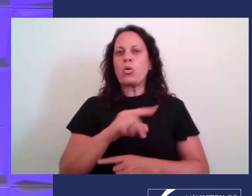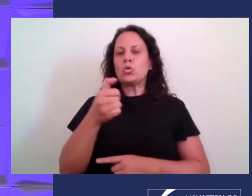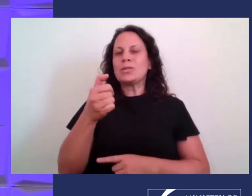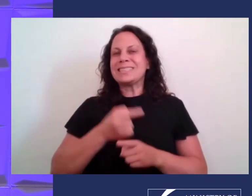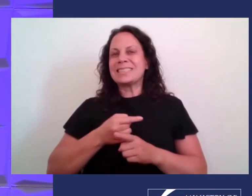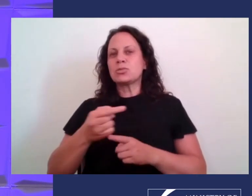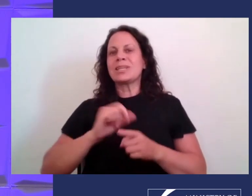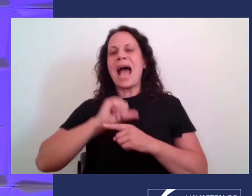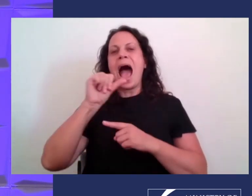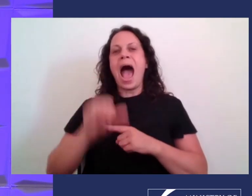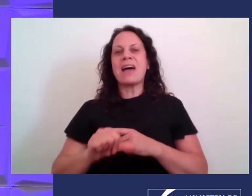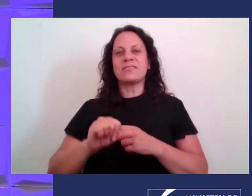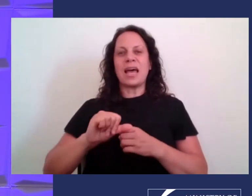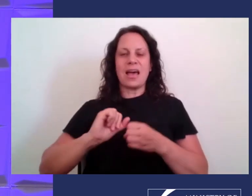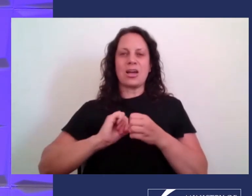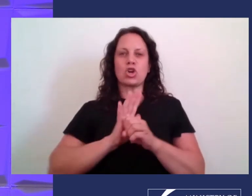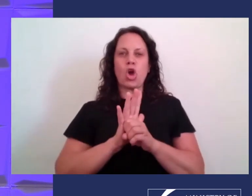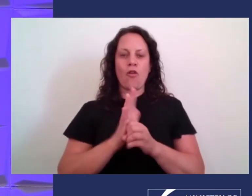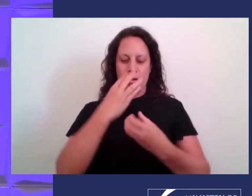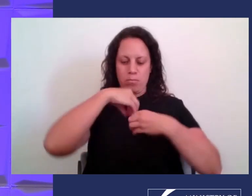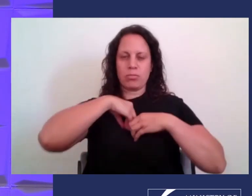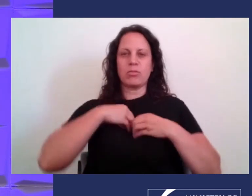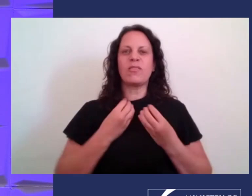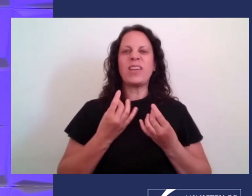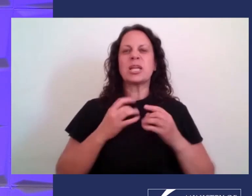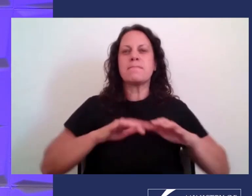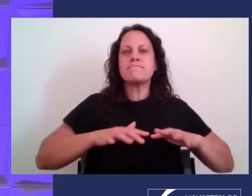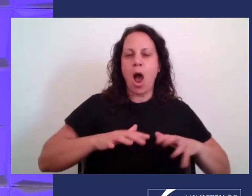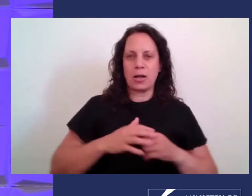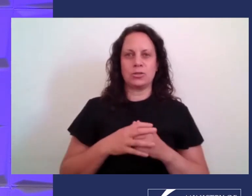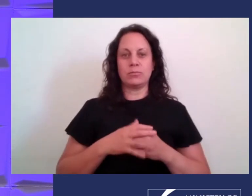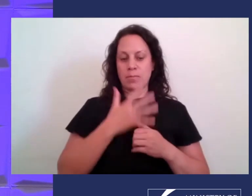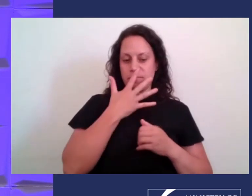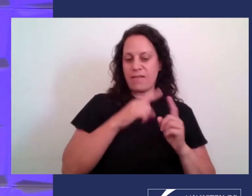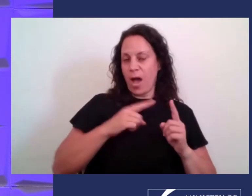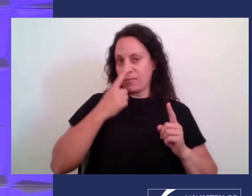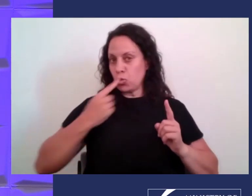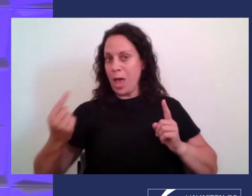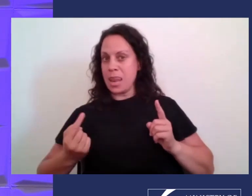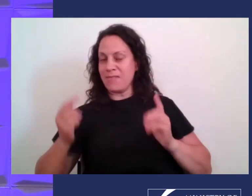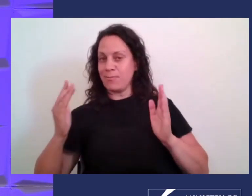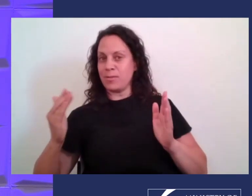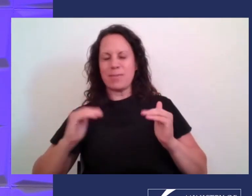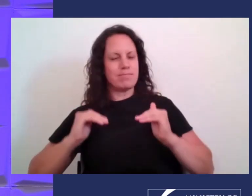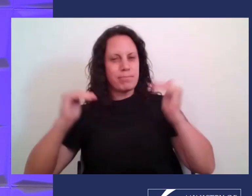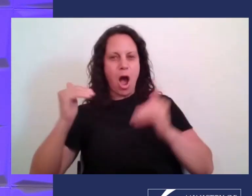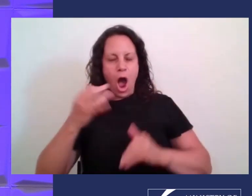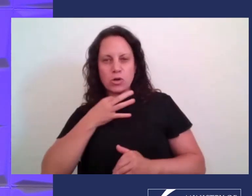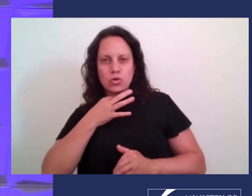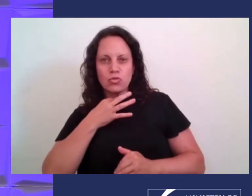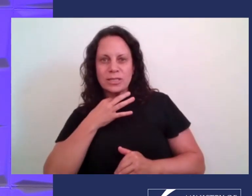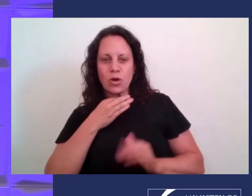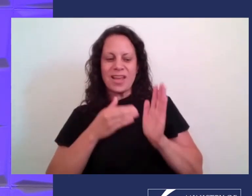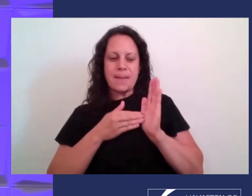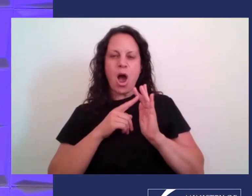mild infection of COVID-19. It peaks in this age group. So 5 to 11-year-olds have the highest risk of